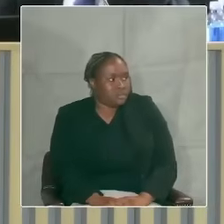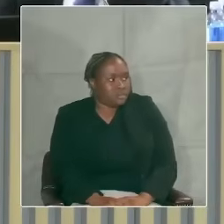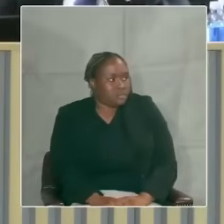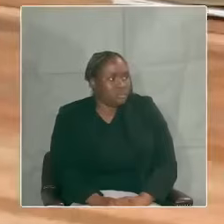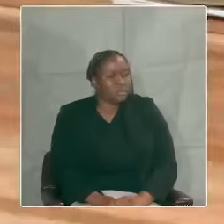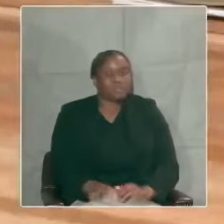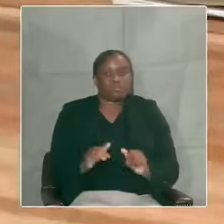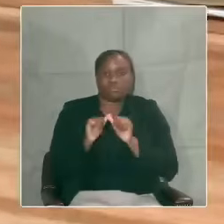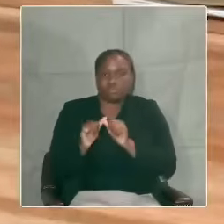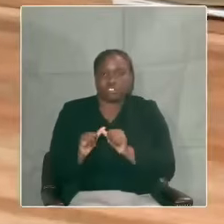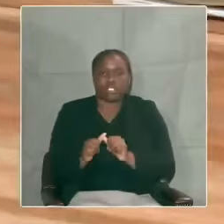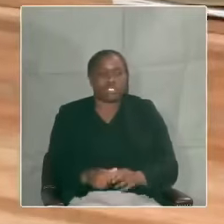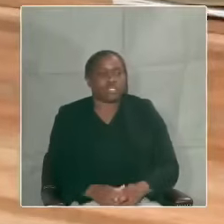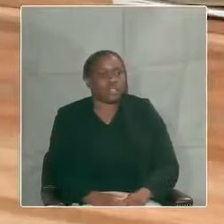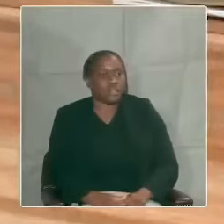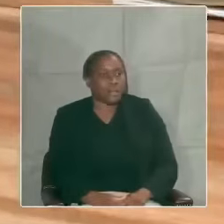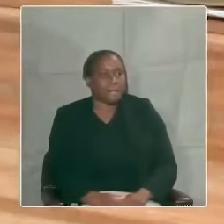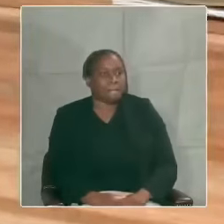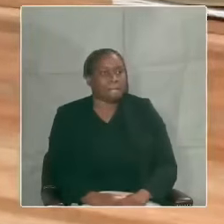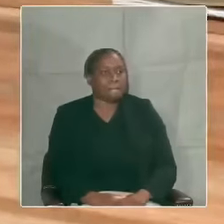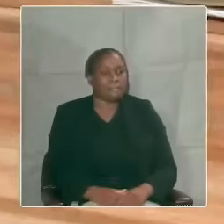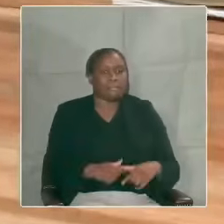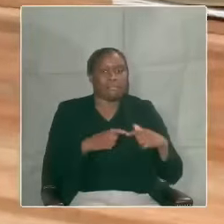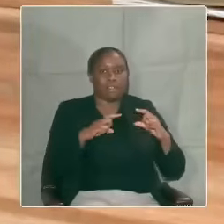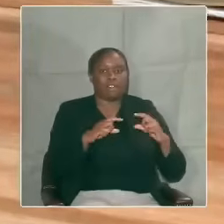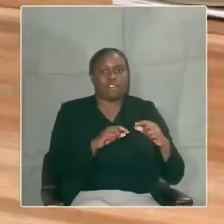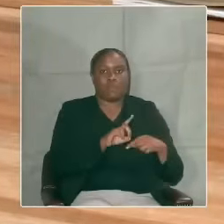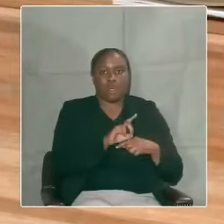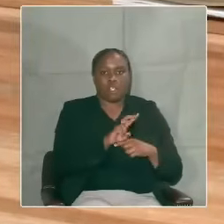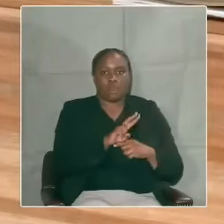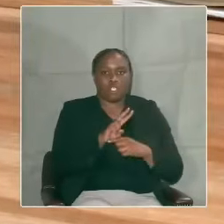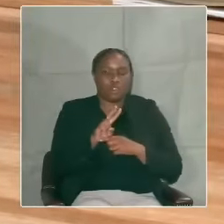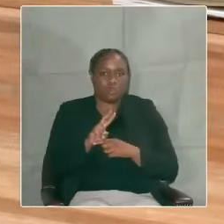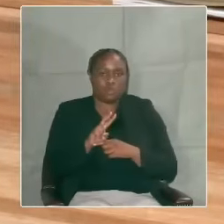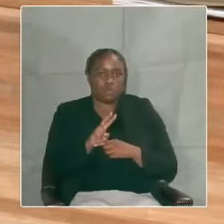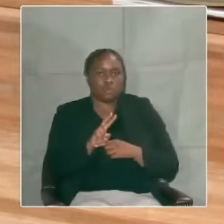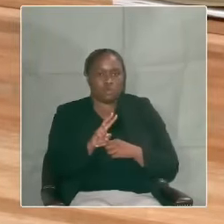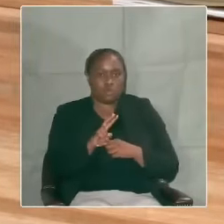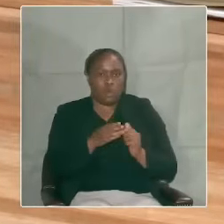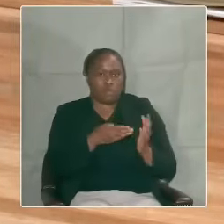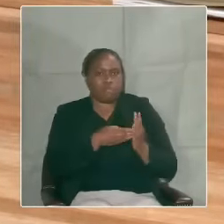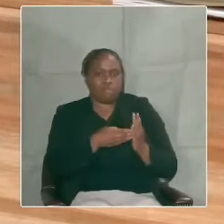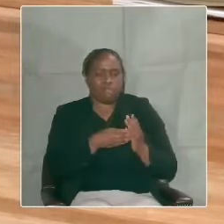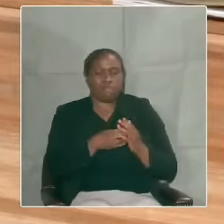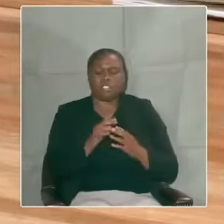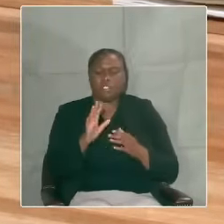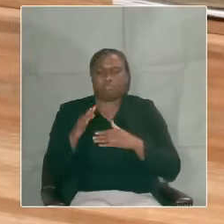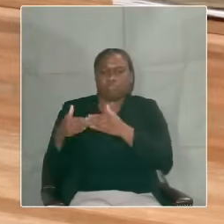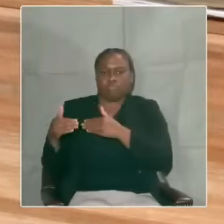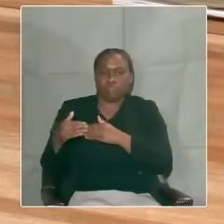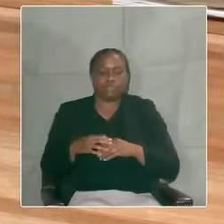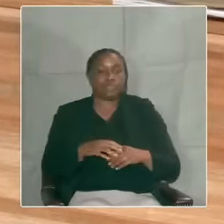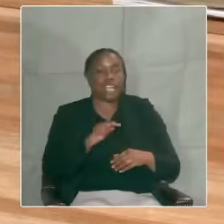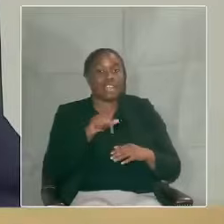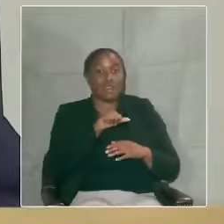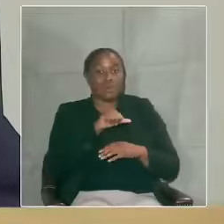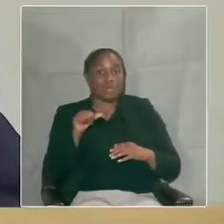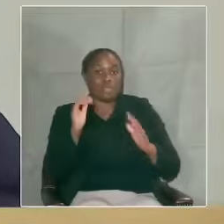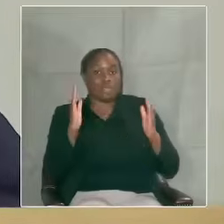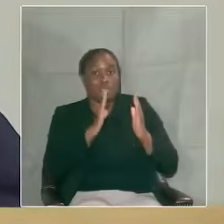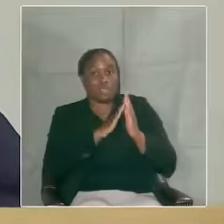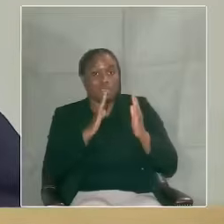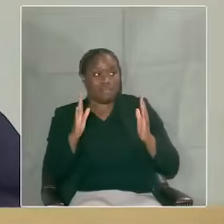Yes, let's proceed, because you deal with it in paragraph 122, which is where we are going. Yes, during that week? During that